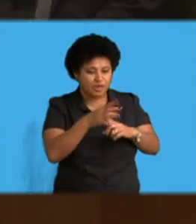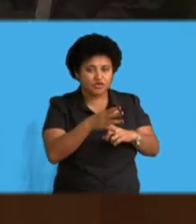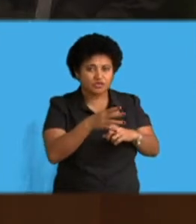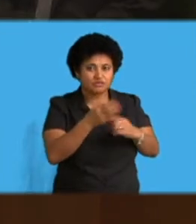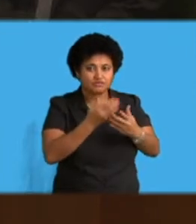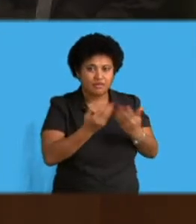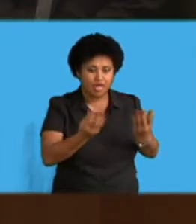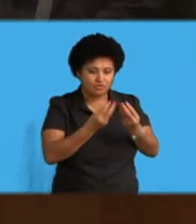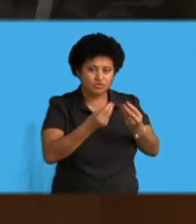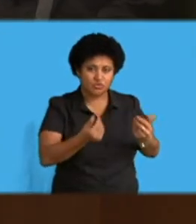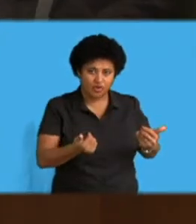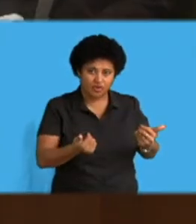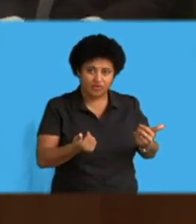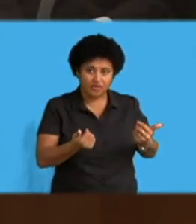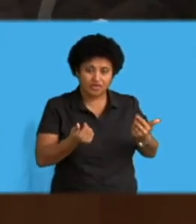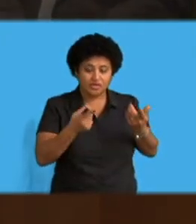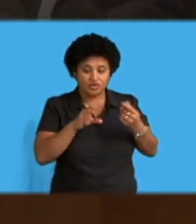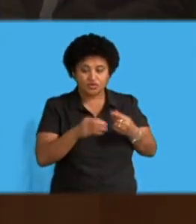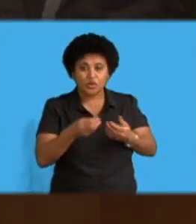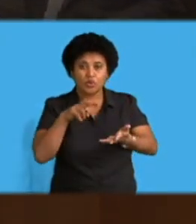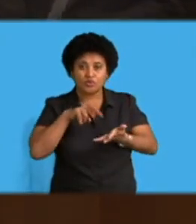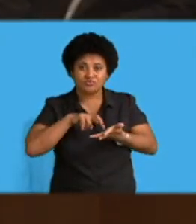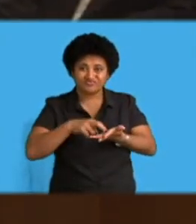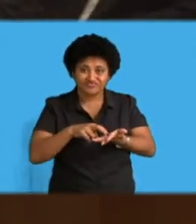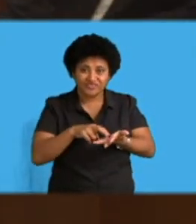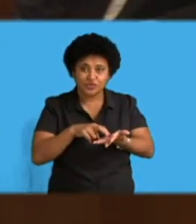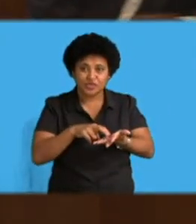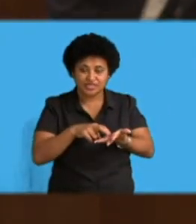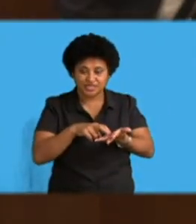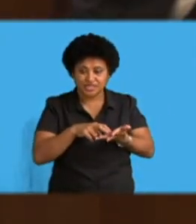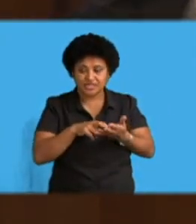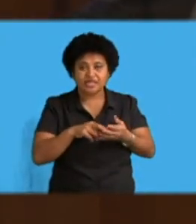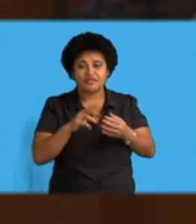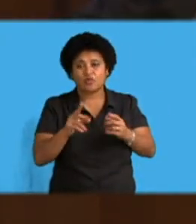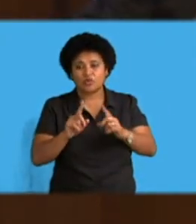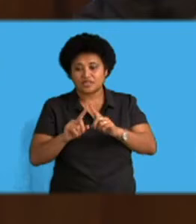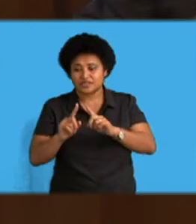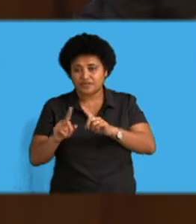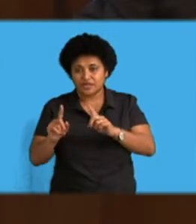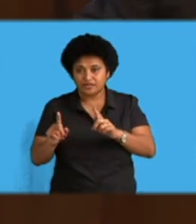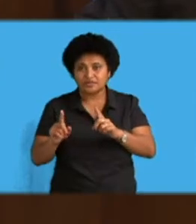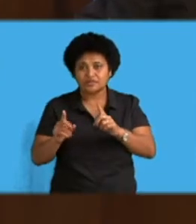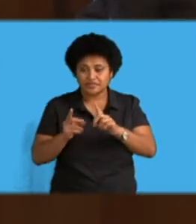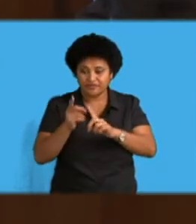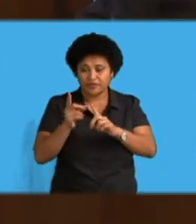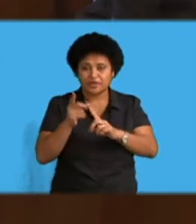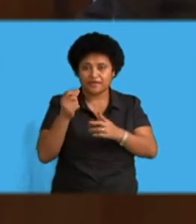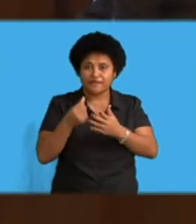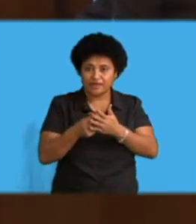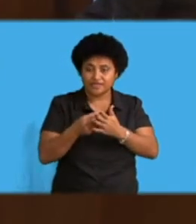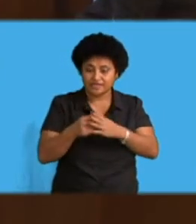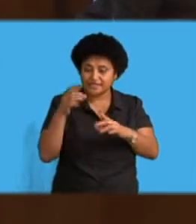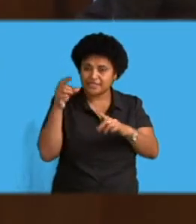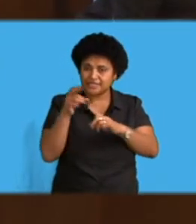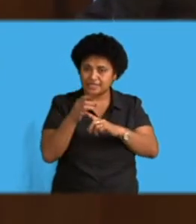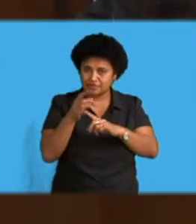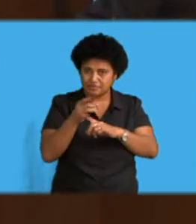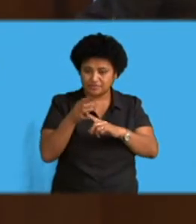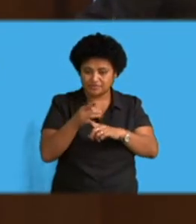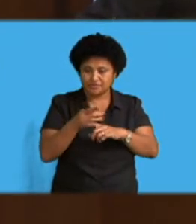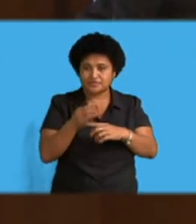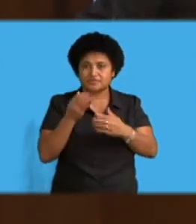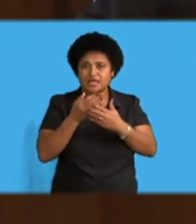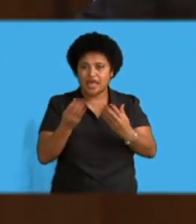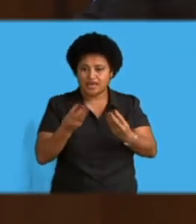consideration. Embedding vulnerability and fragility in the multilateral development finance is essential for our adaptation, prudent